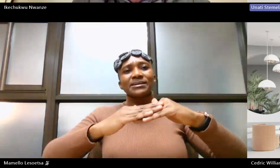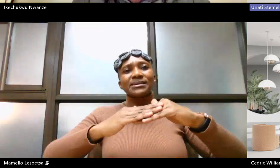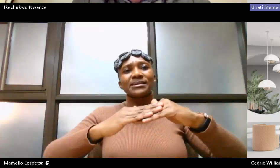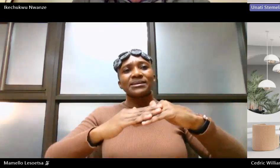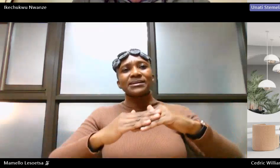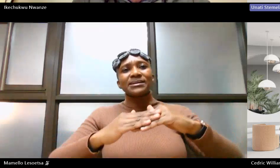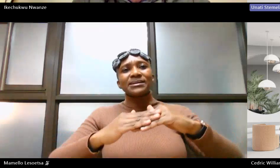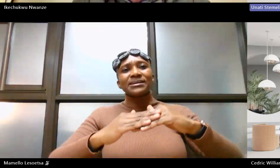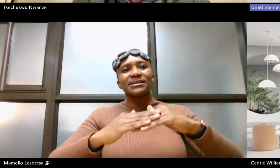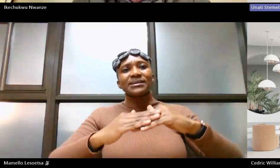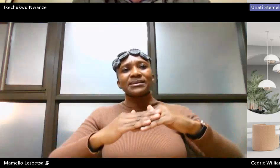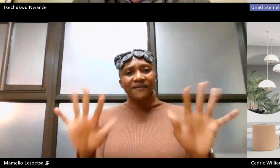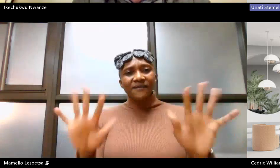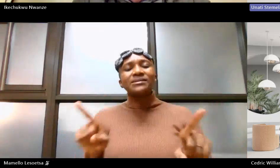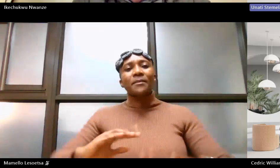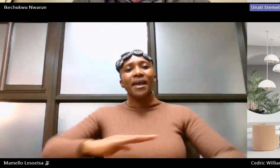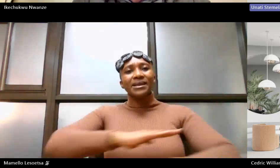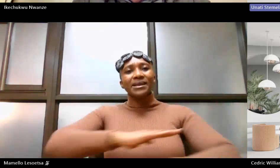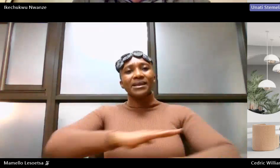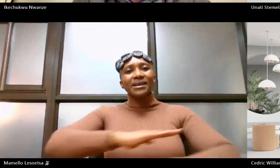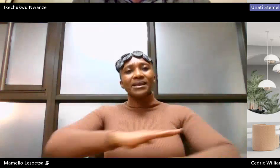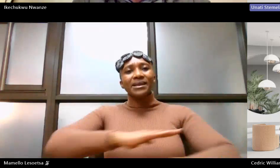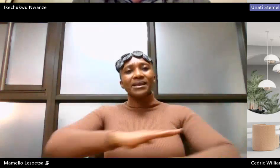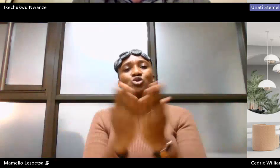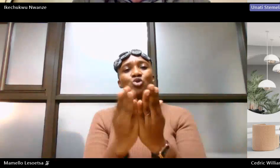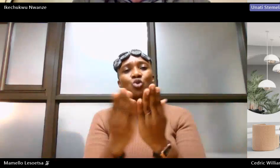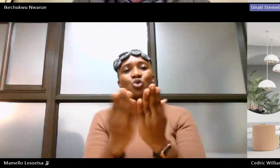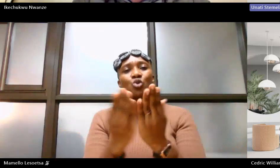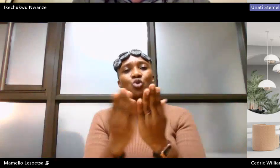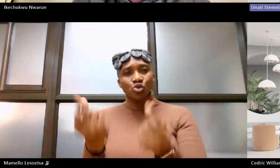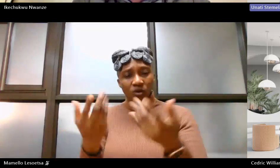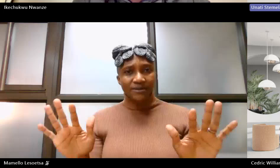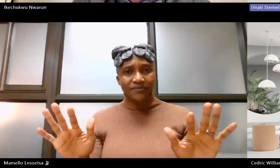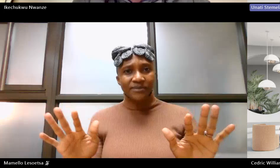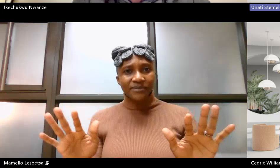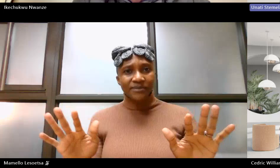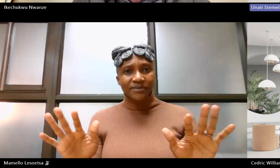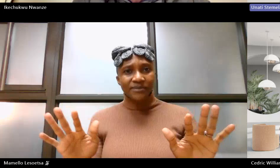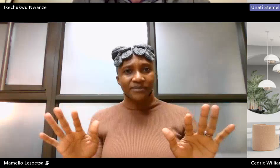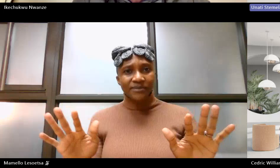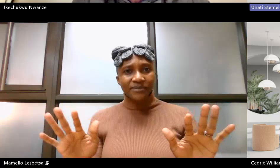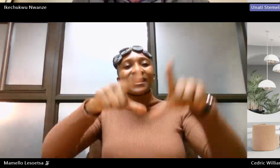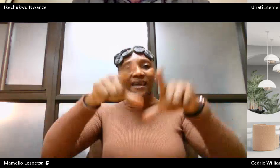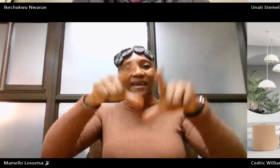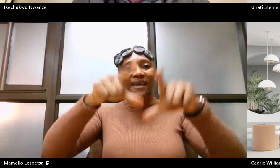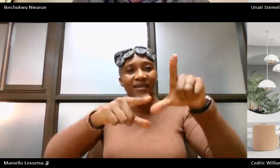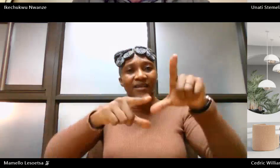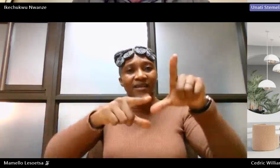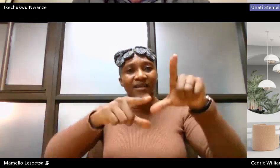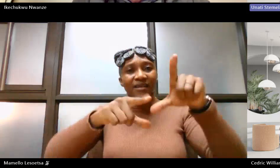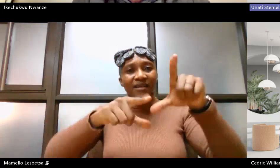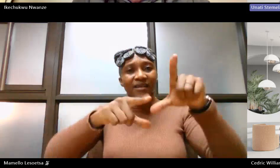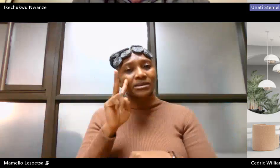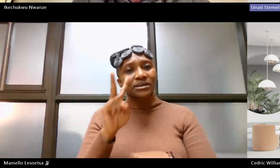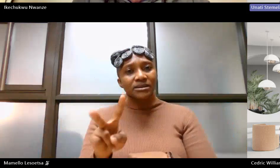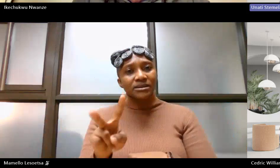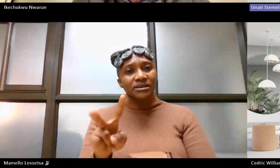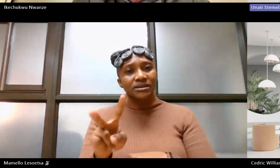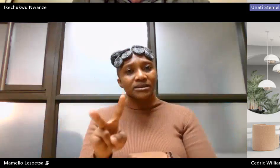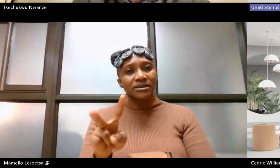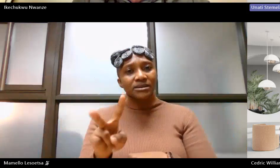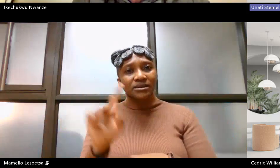and accessibility even in schools was done, then the next level was to look at the content now